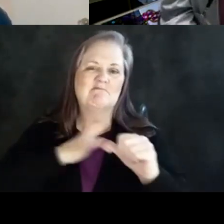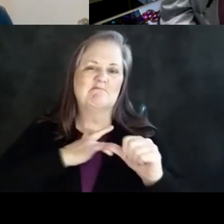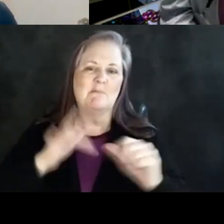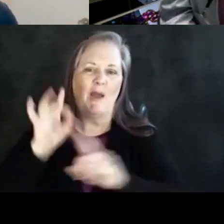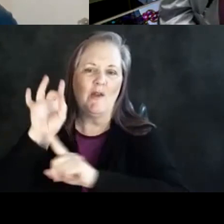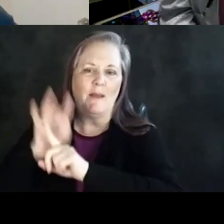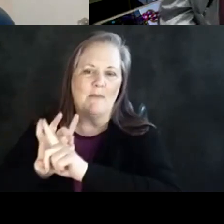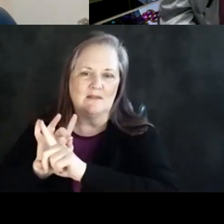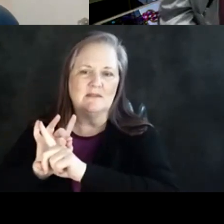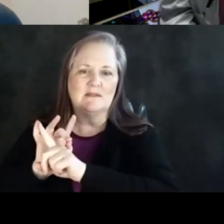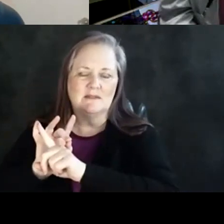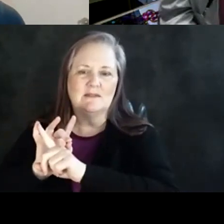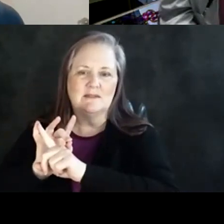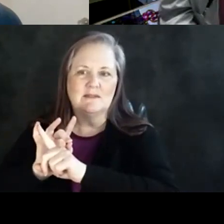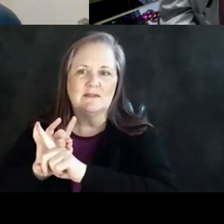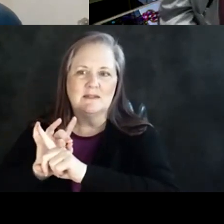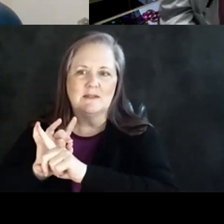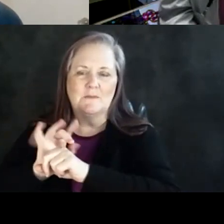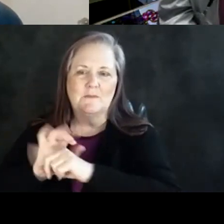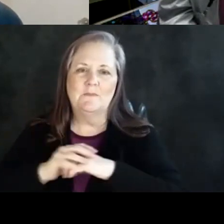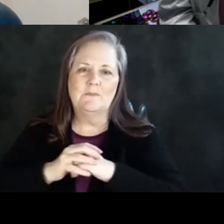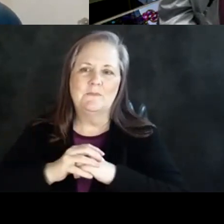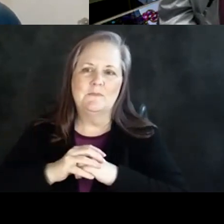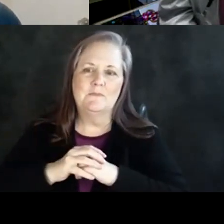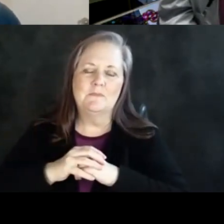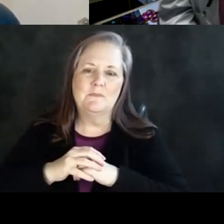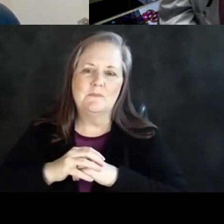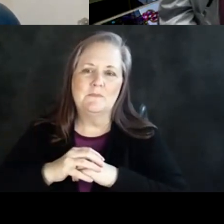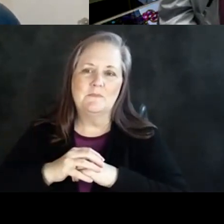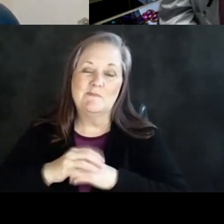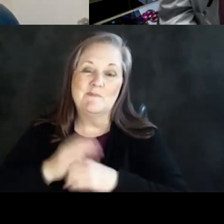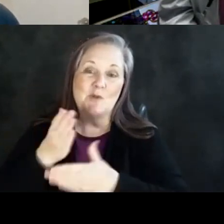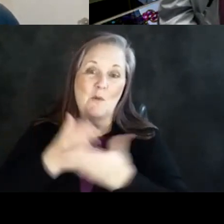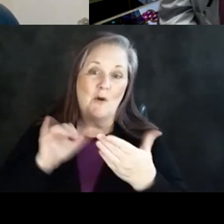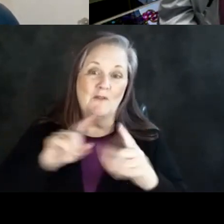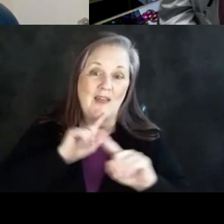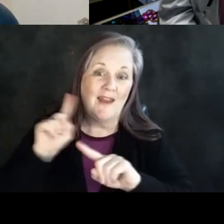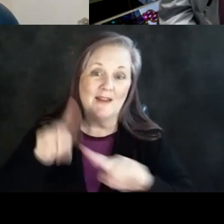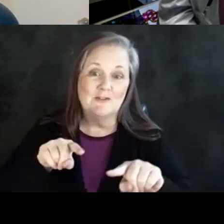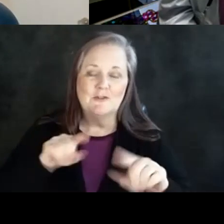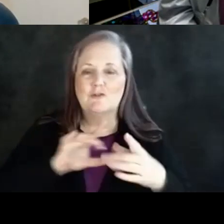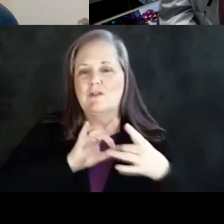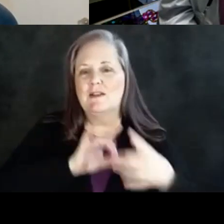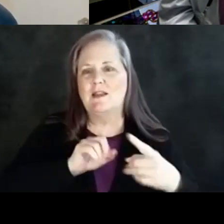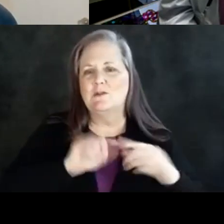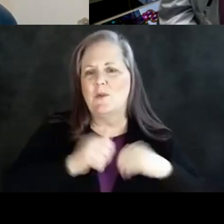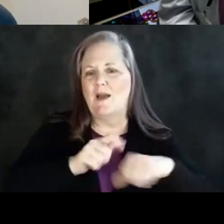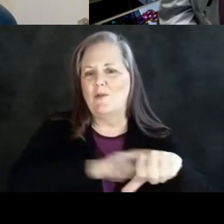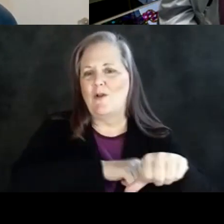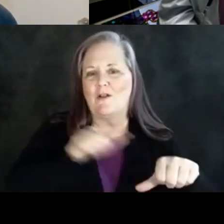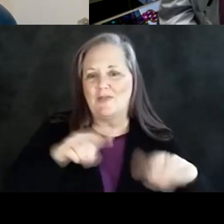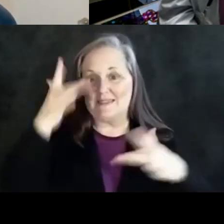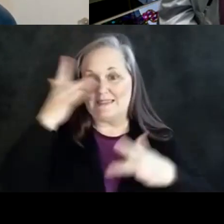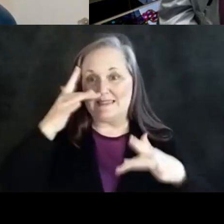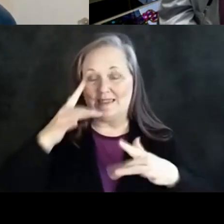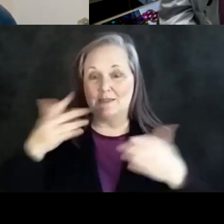months. And that's part of the answer is related to how long this disease has